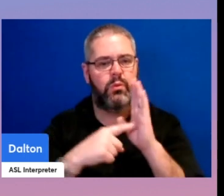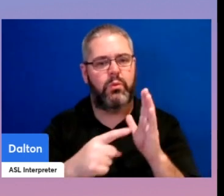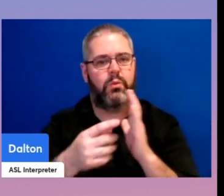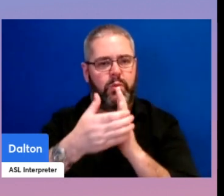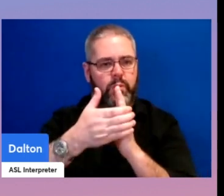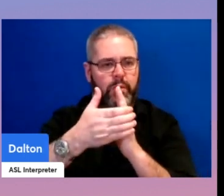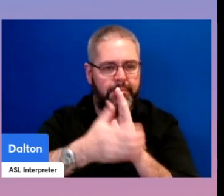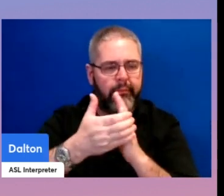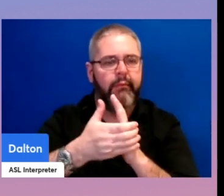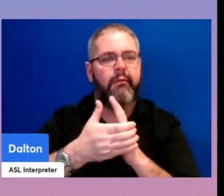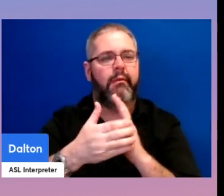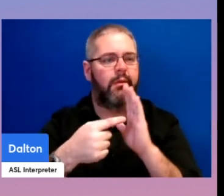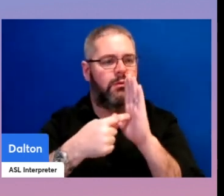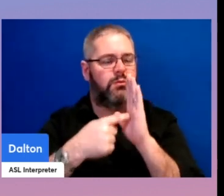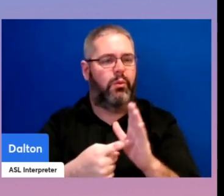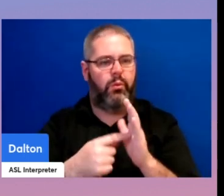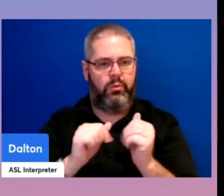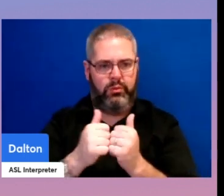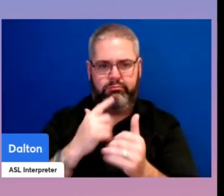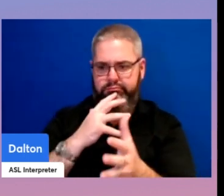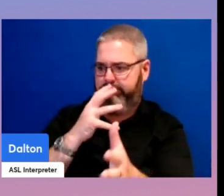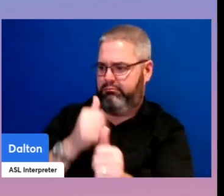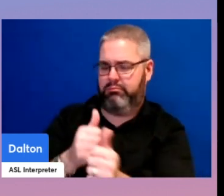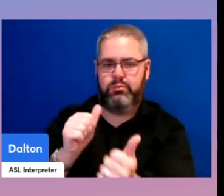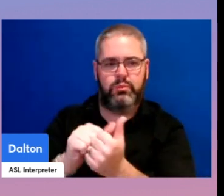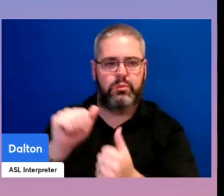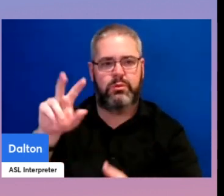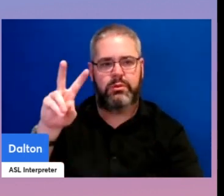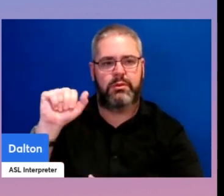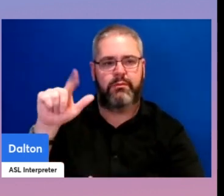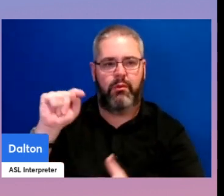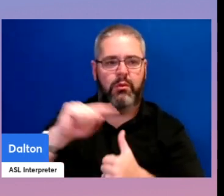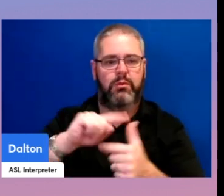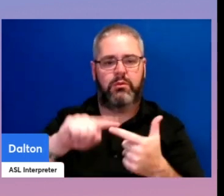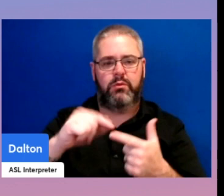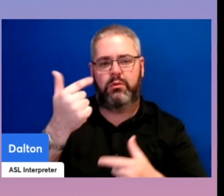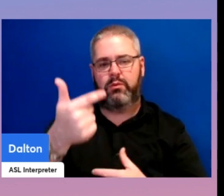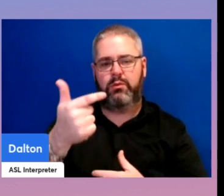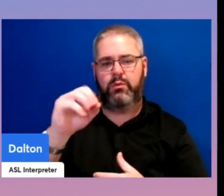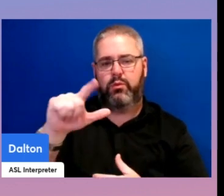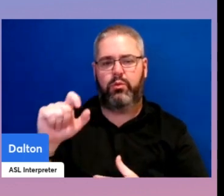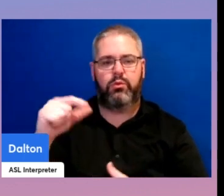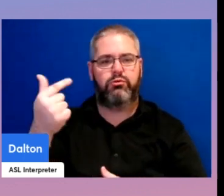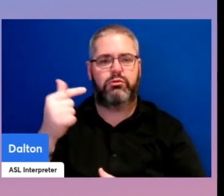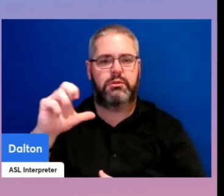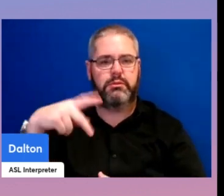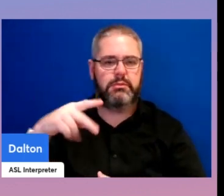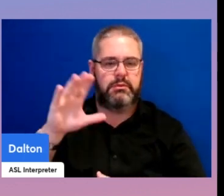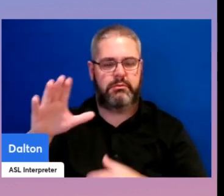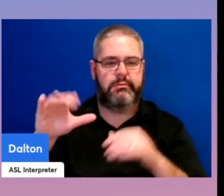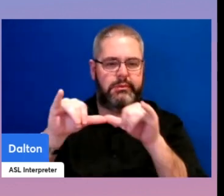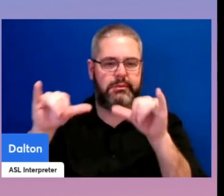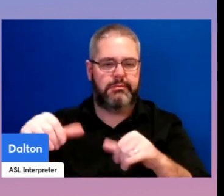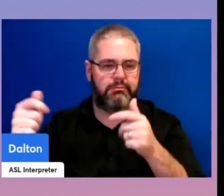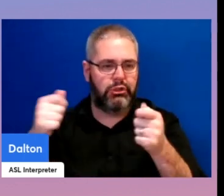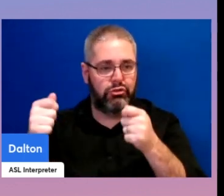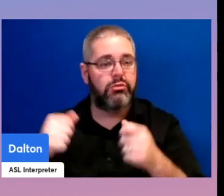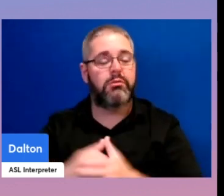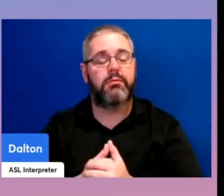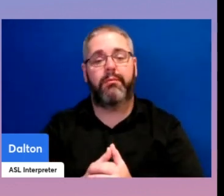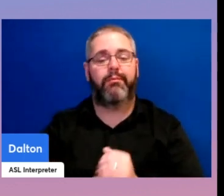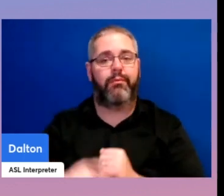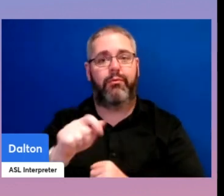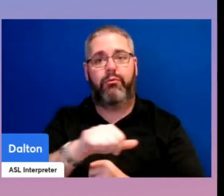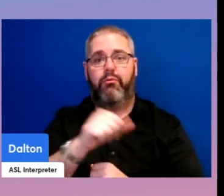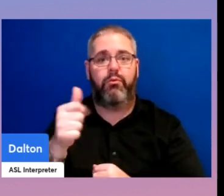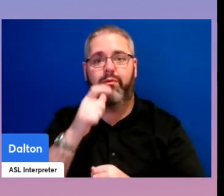secrets between Vault and Google GCP Secrets Manager, so that developers do not have to